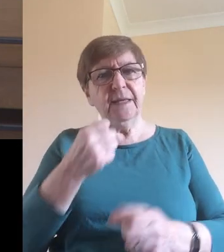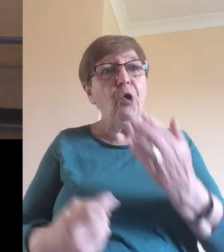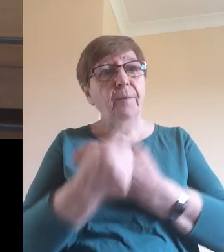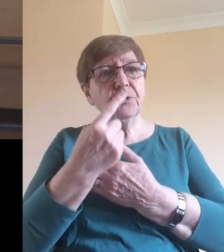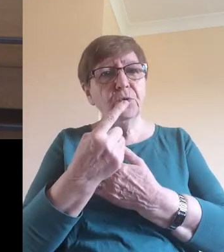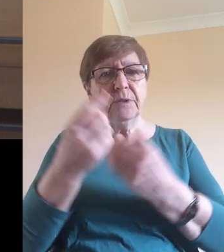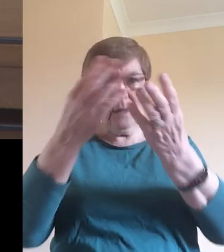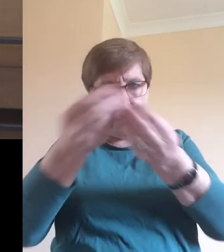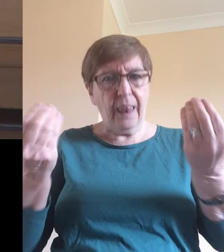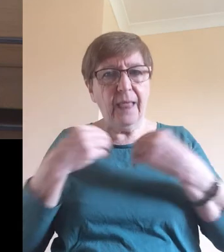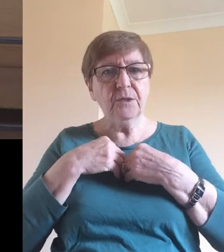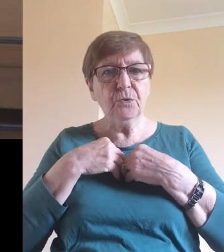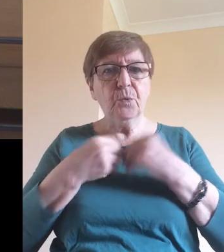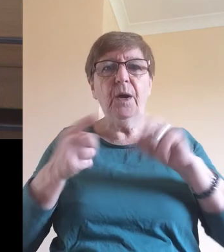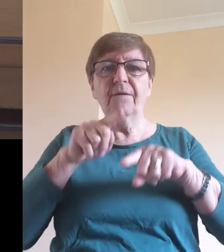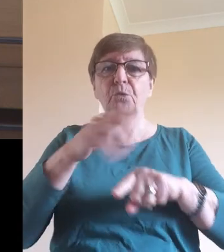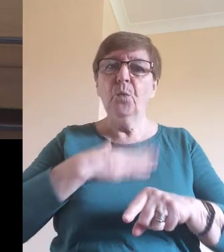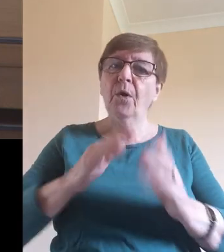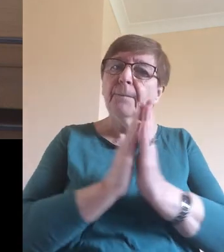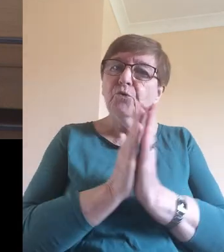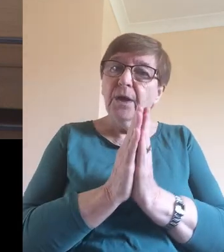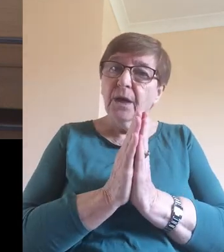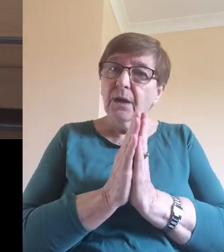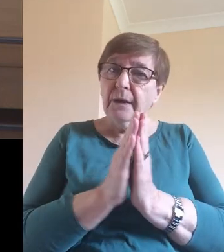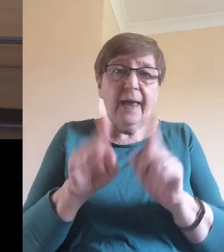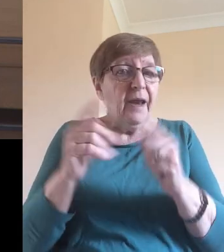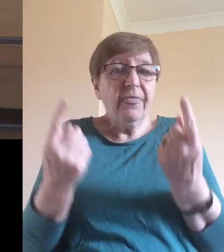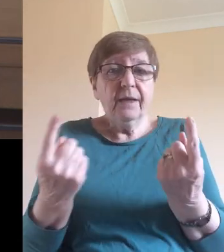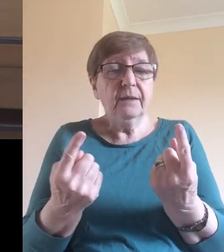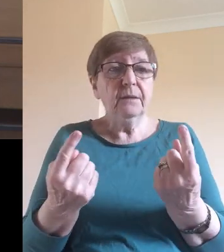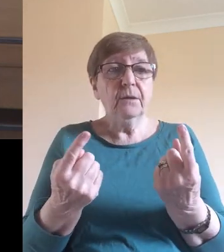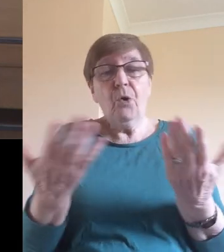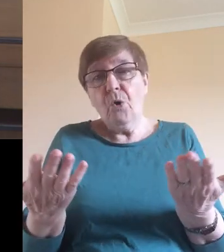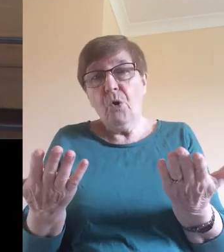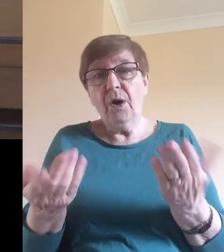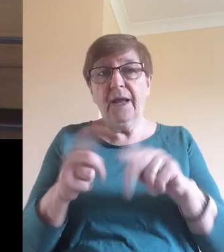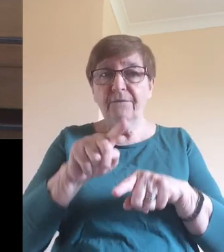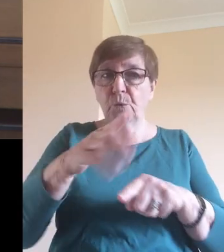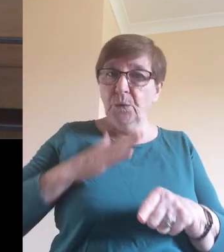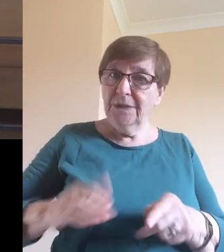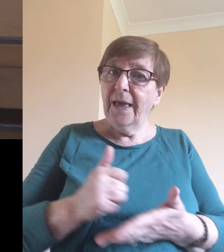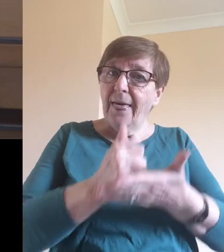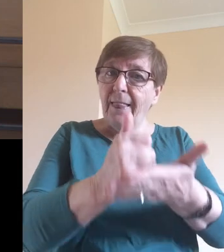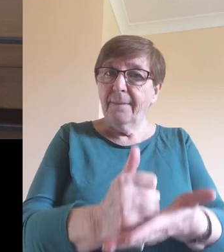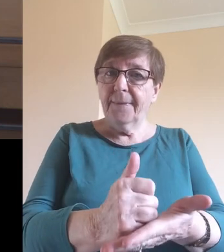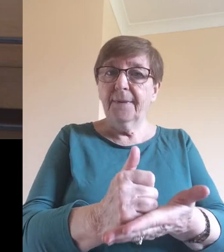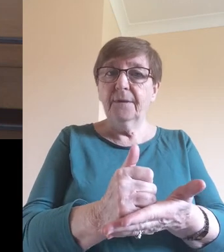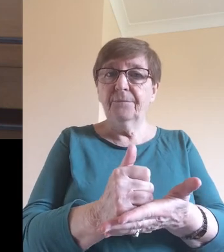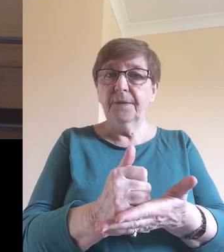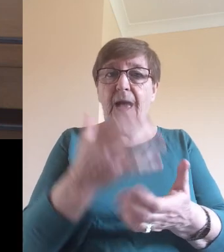if there's anything that we can be praying for. And also, if there's anything that folks need help with. We have